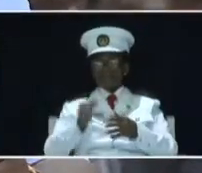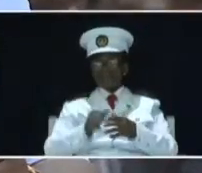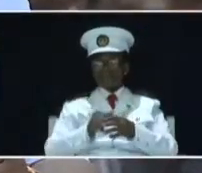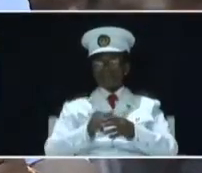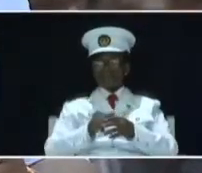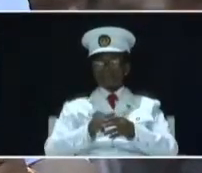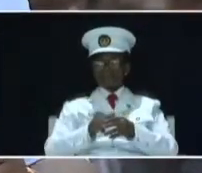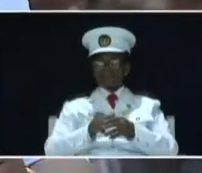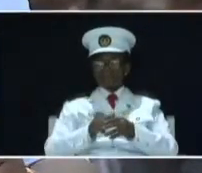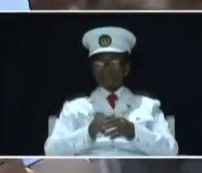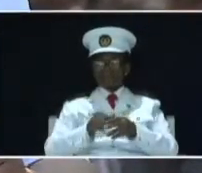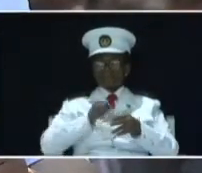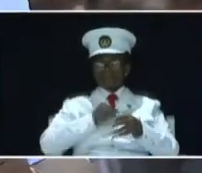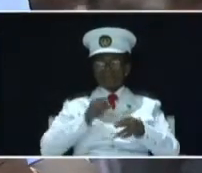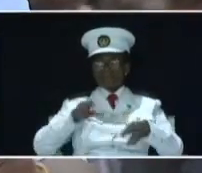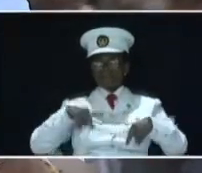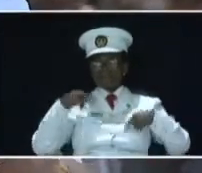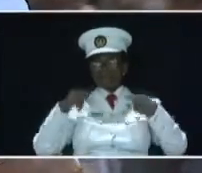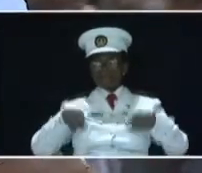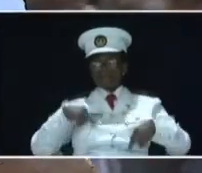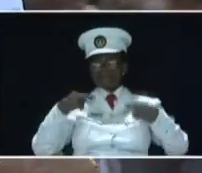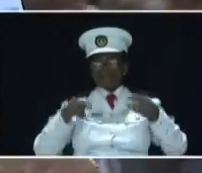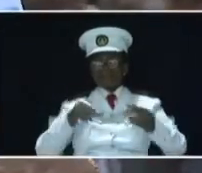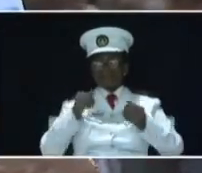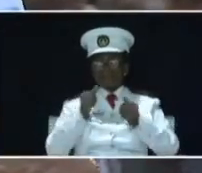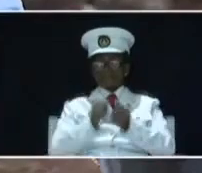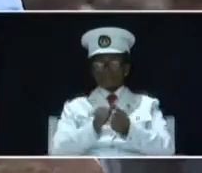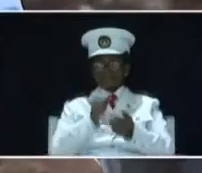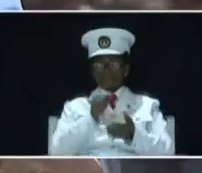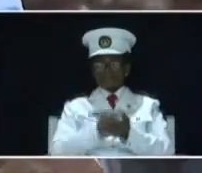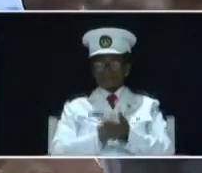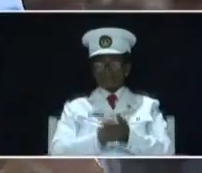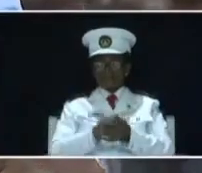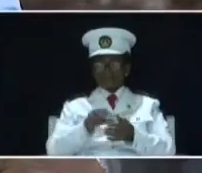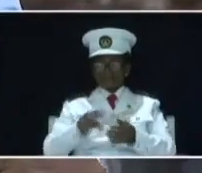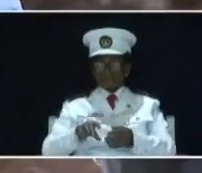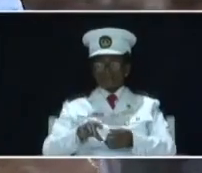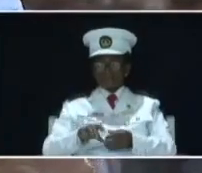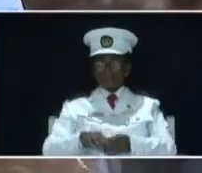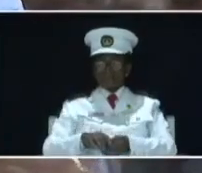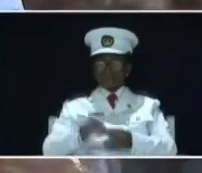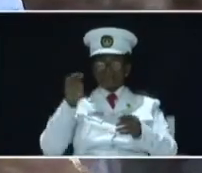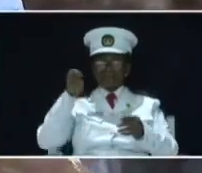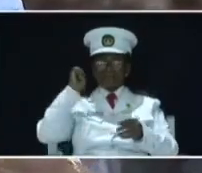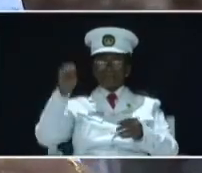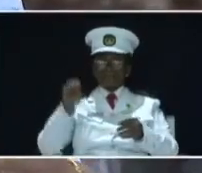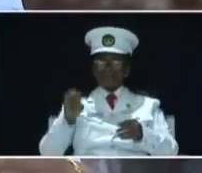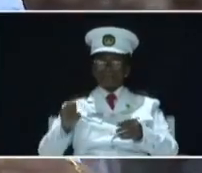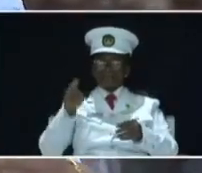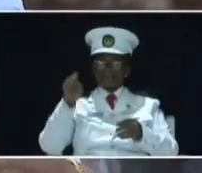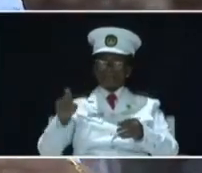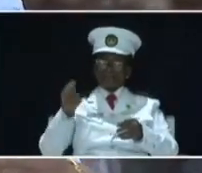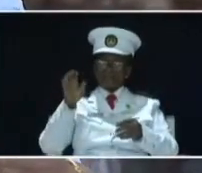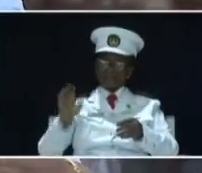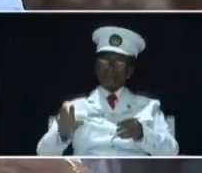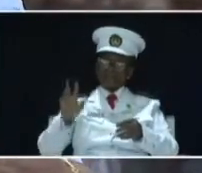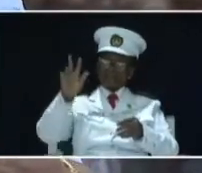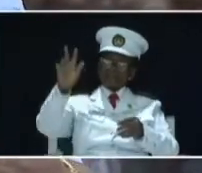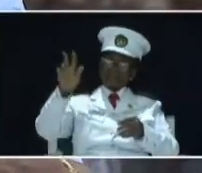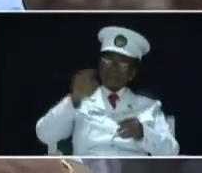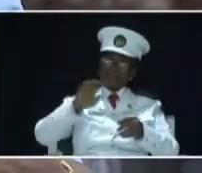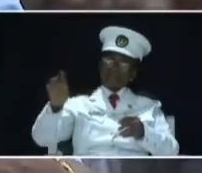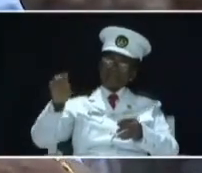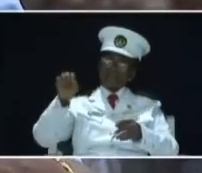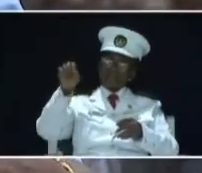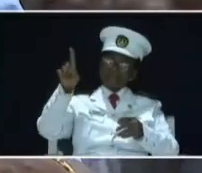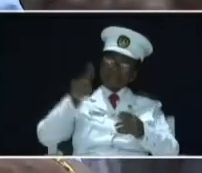I rejoice with that family. In Exodus chapter 3, verse 11 to 12, Exodus 3, 11